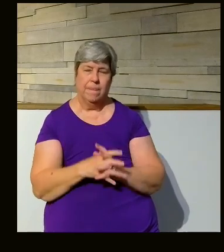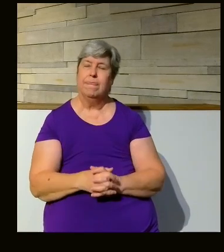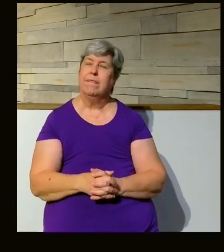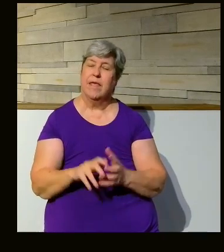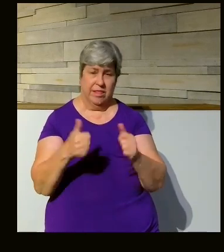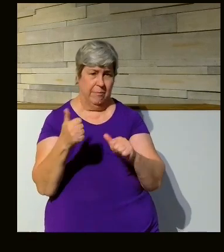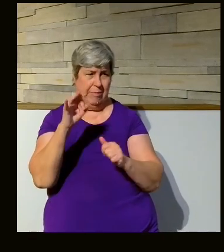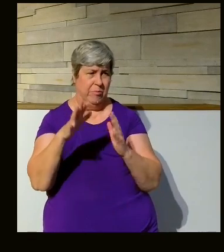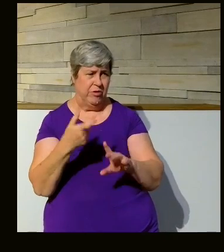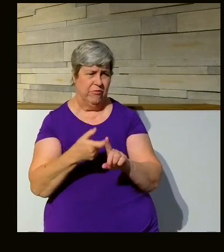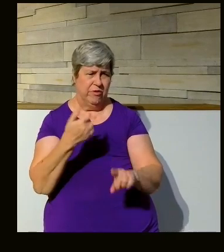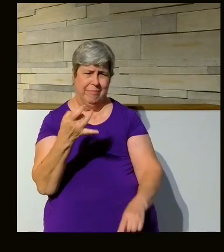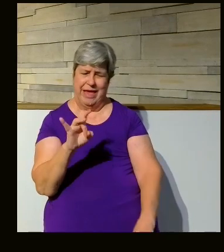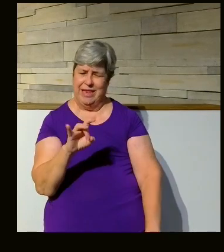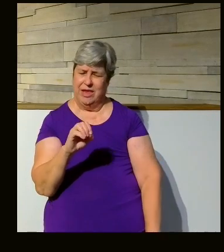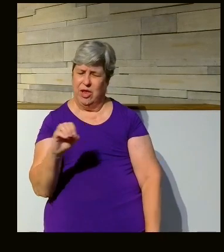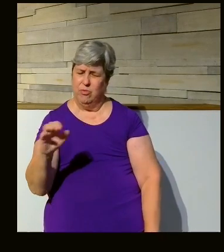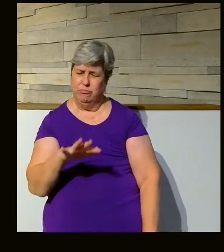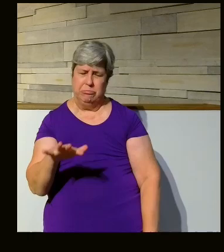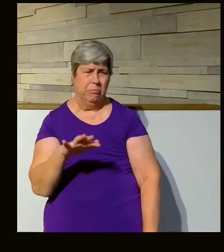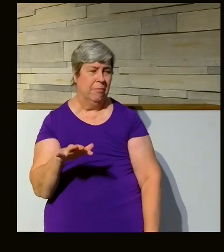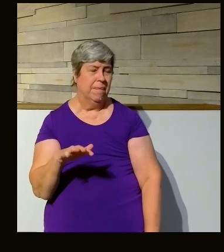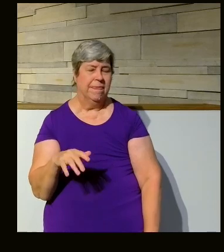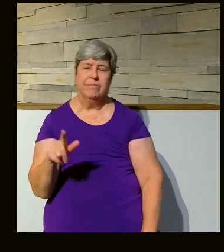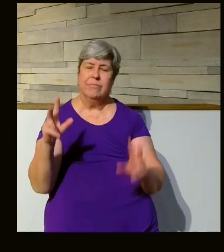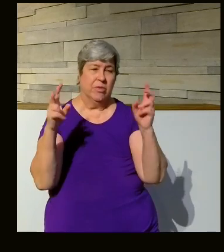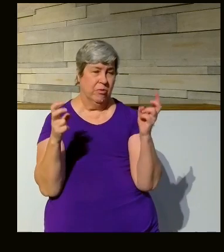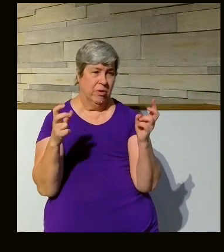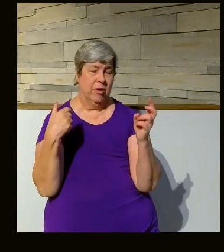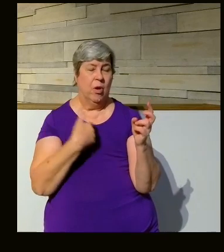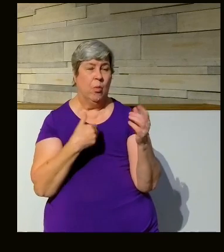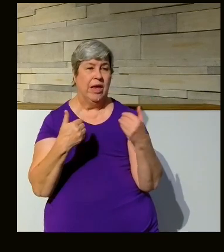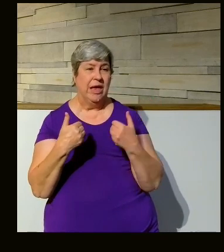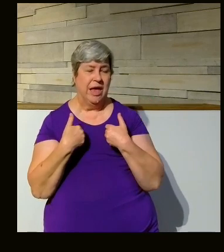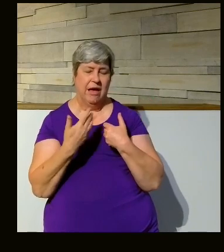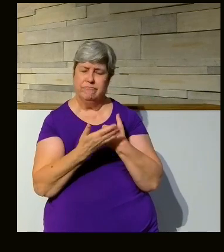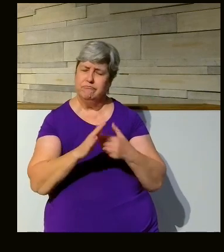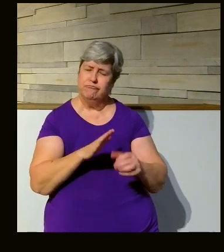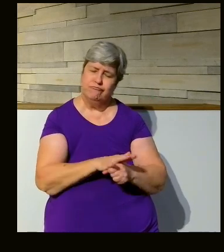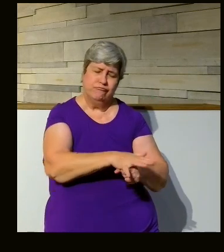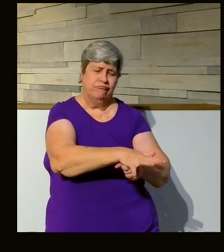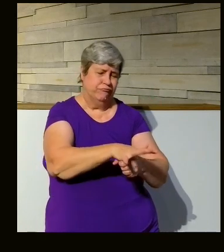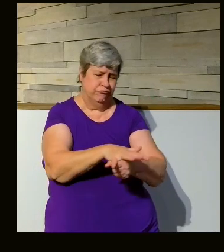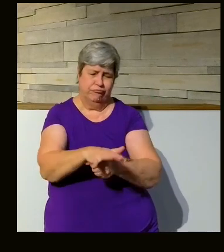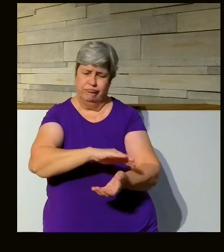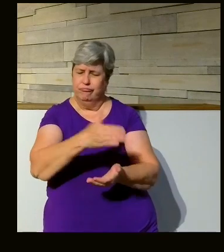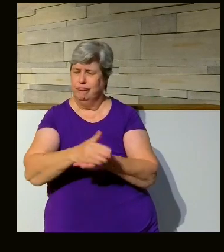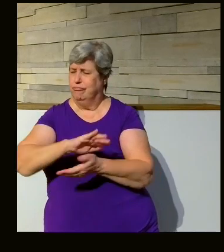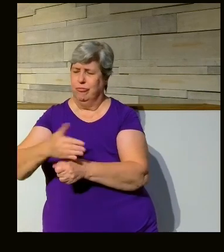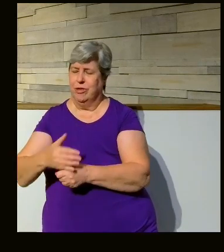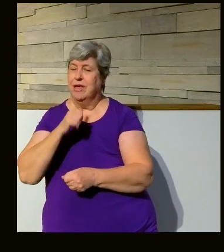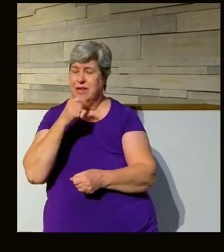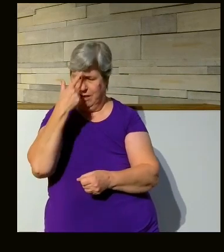Baptist preacher in England from the 1800s. He said, quote, we have things and abound, not because I